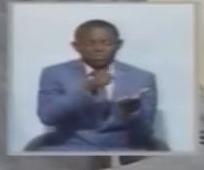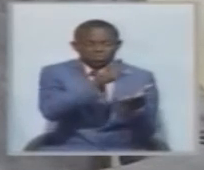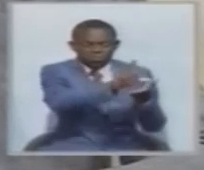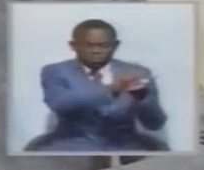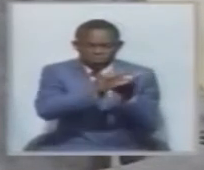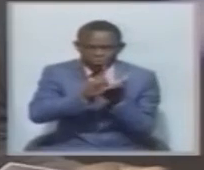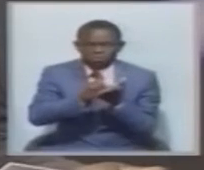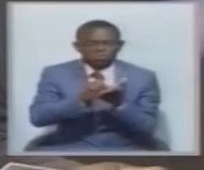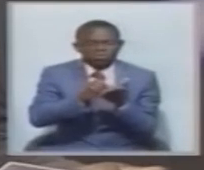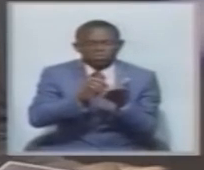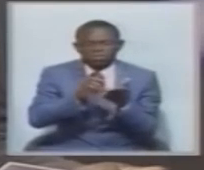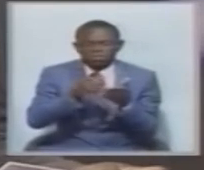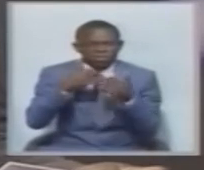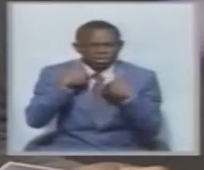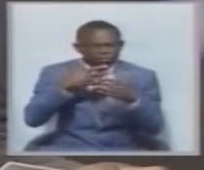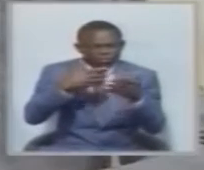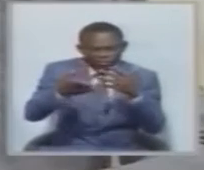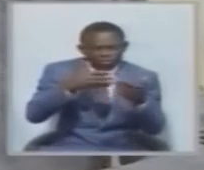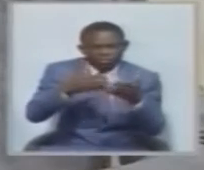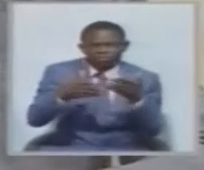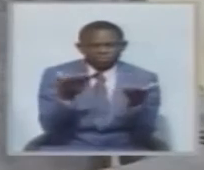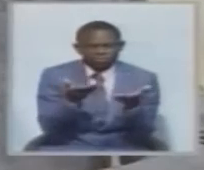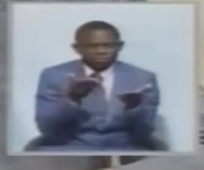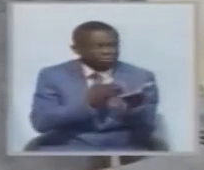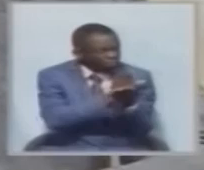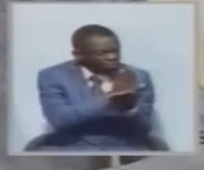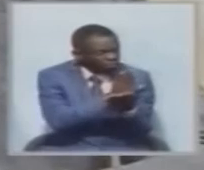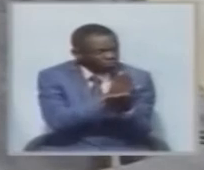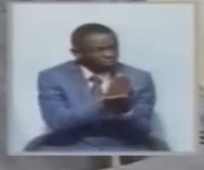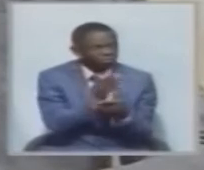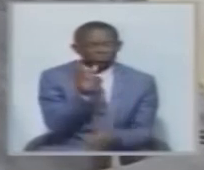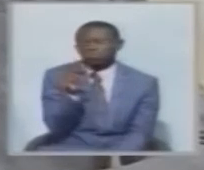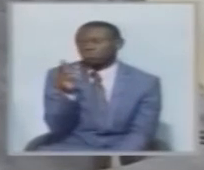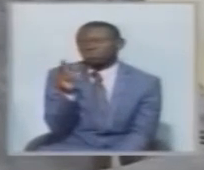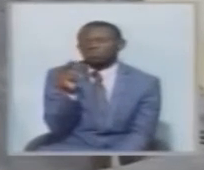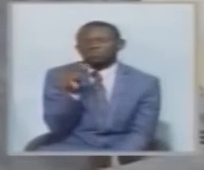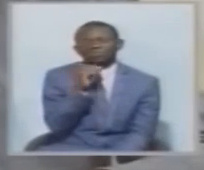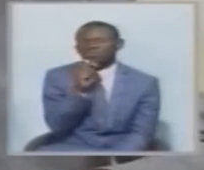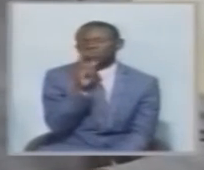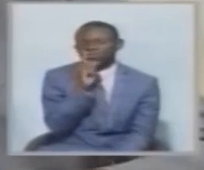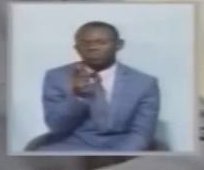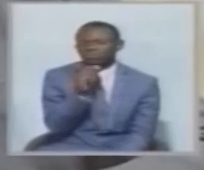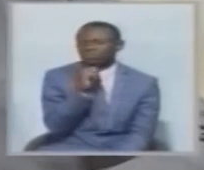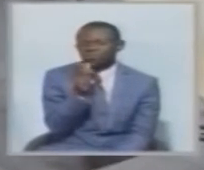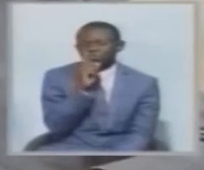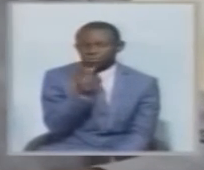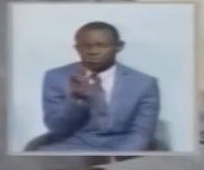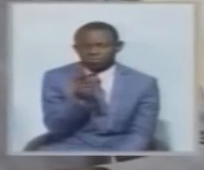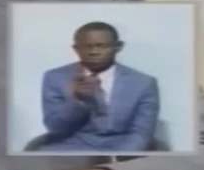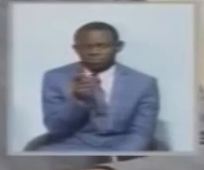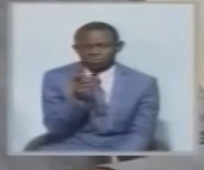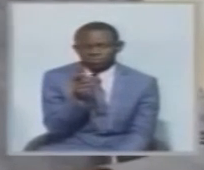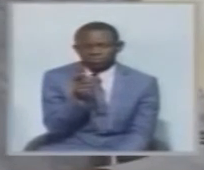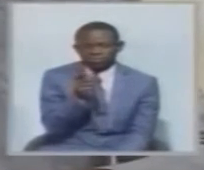on accountability. Is that a correct position? Not at all. Not at all. I mean,